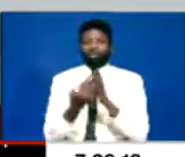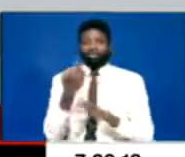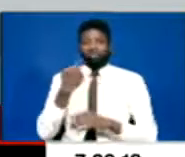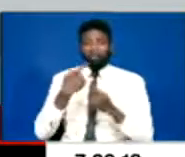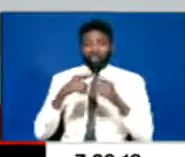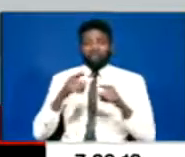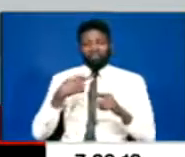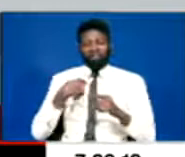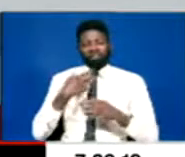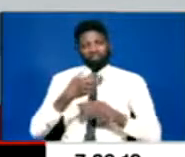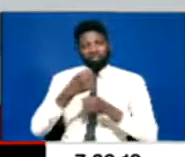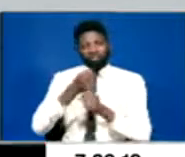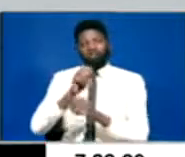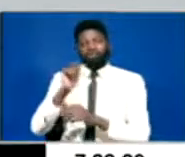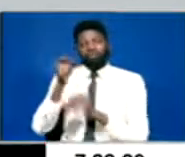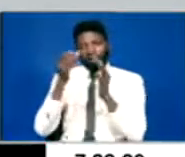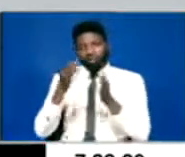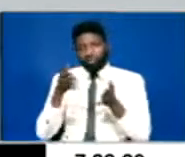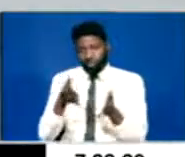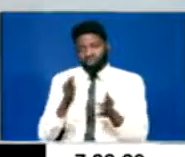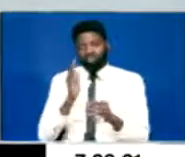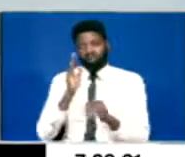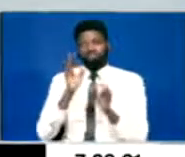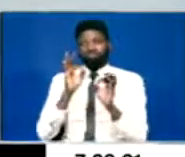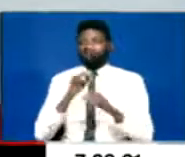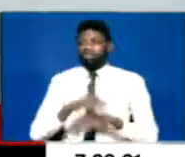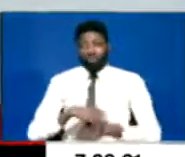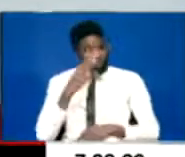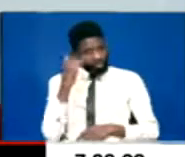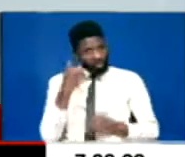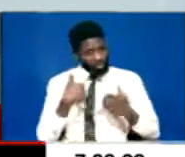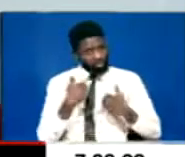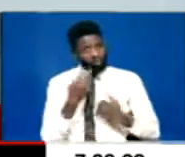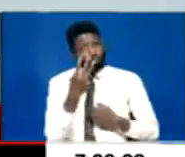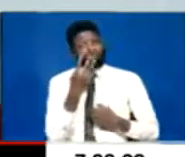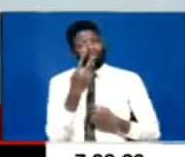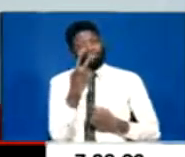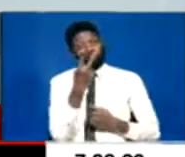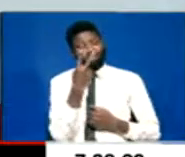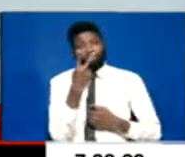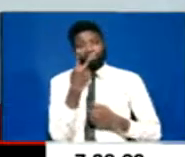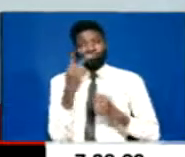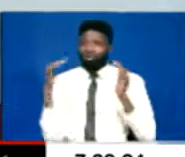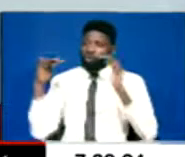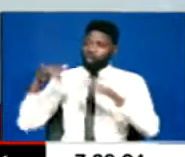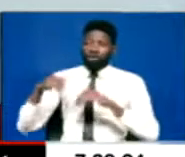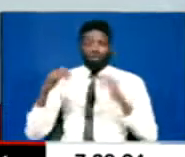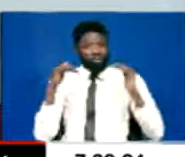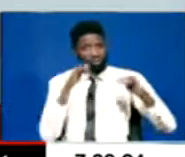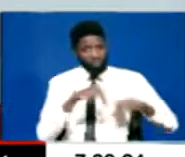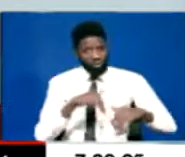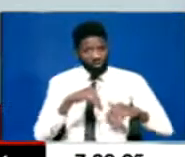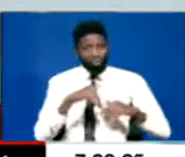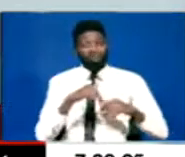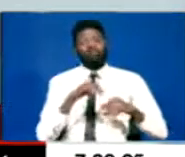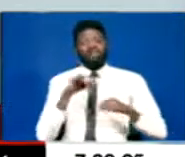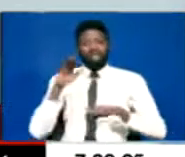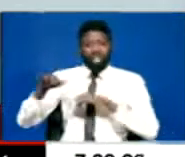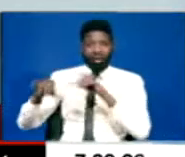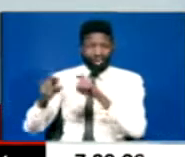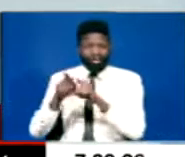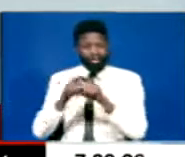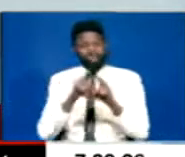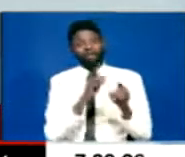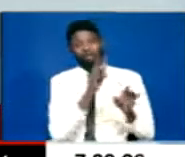today will be a That is based day. On the two rallies that you're having at the CBD. Yes, yes. Nyayo and Kasarani. Mm-hmm. And when you look at the locality